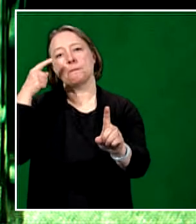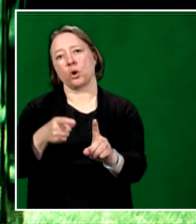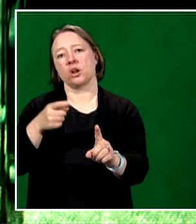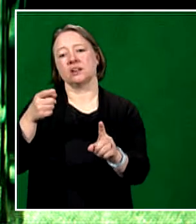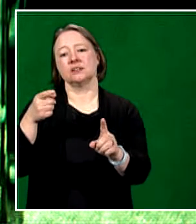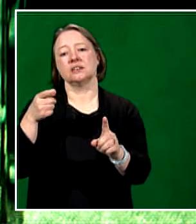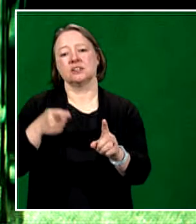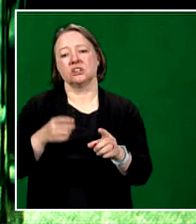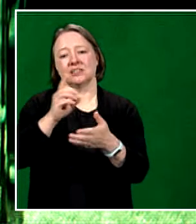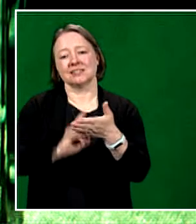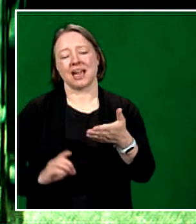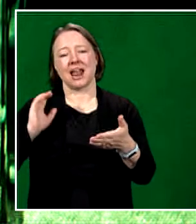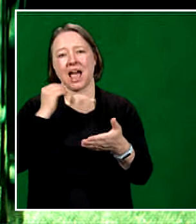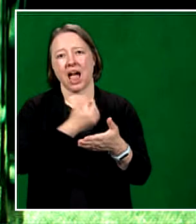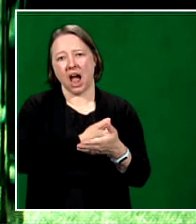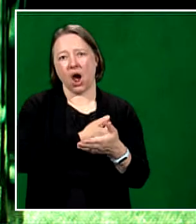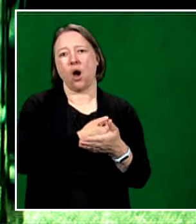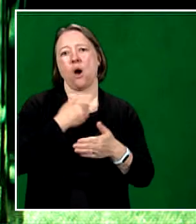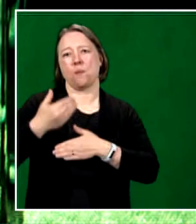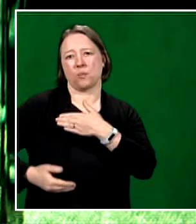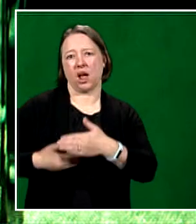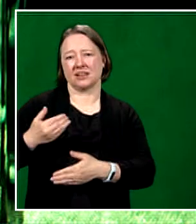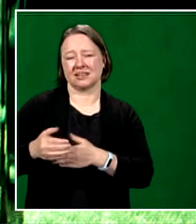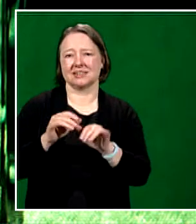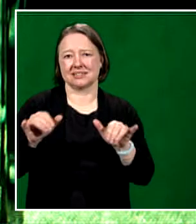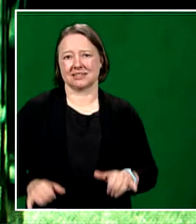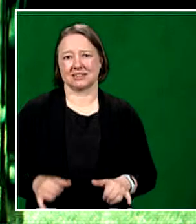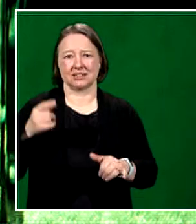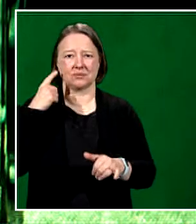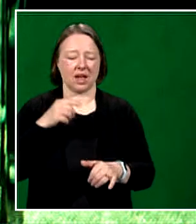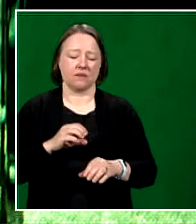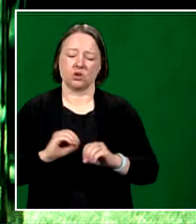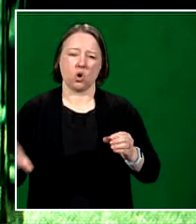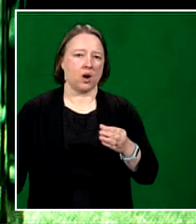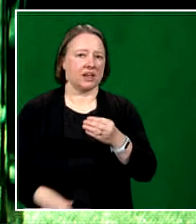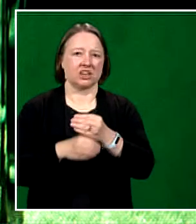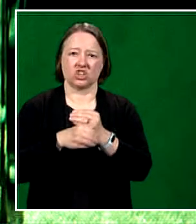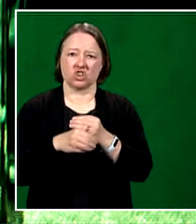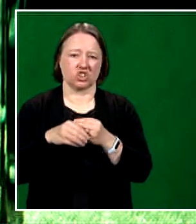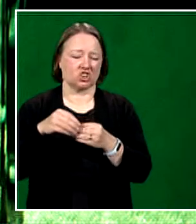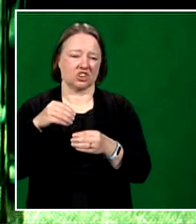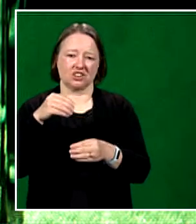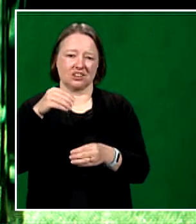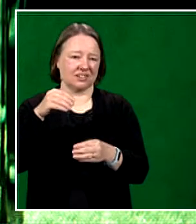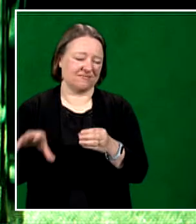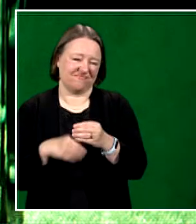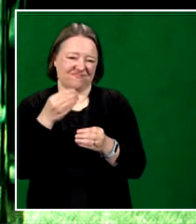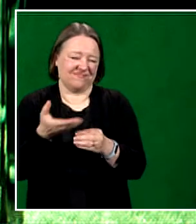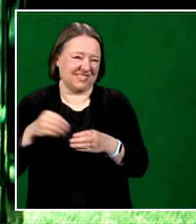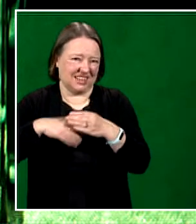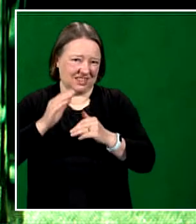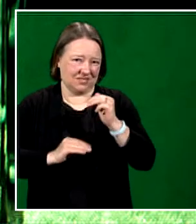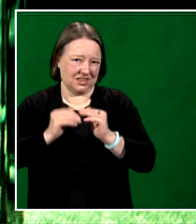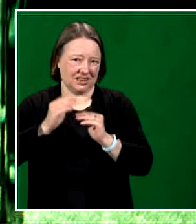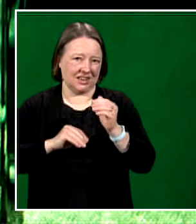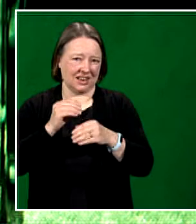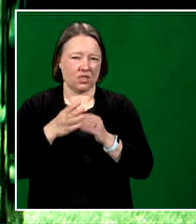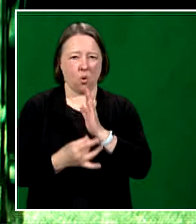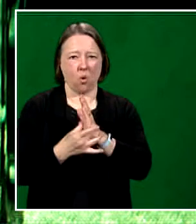our protein production process and emulsion system to require no additional infrastructure whatsoever at existing oil